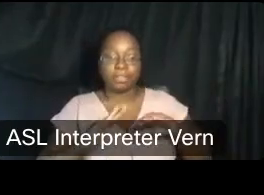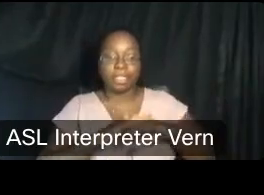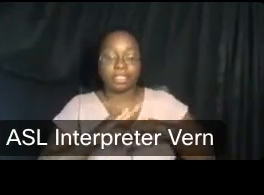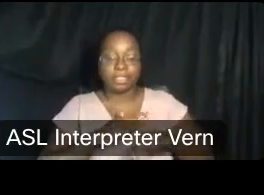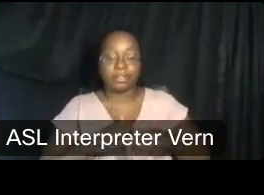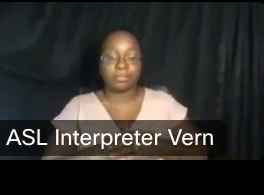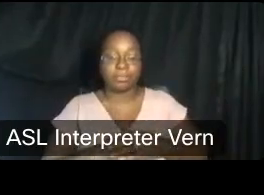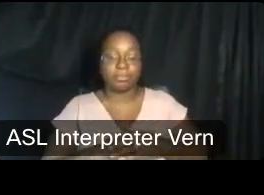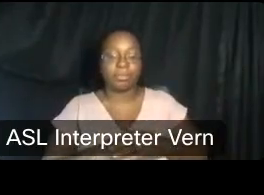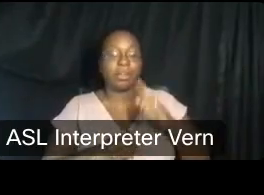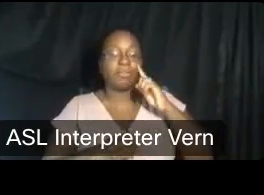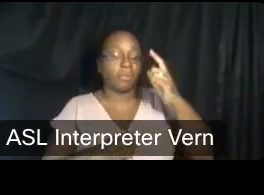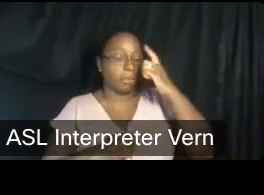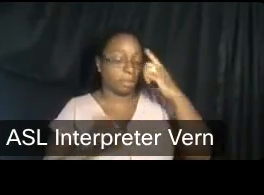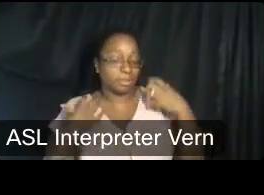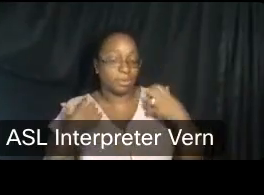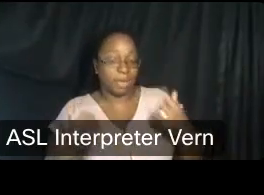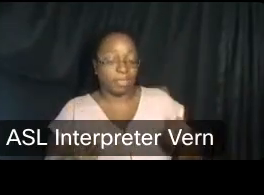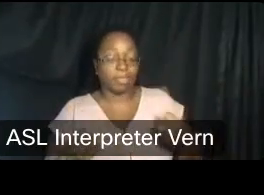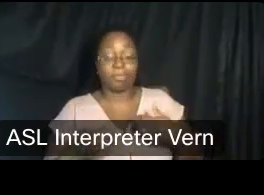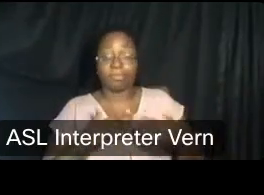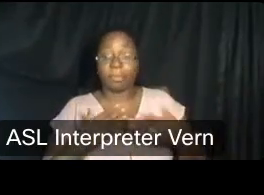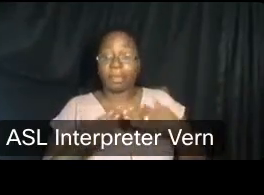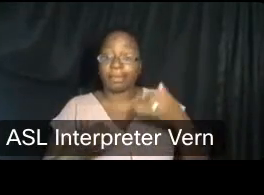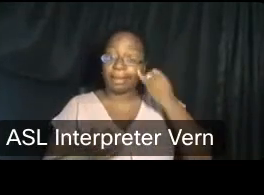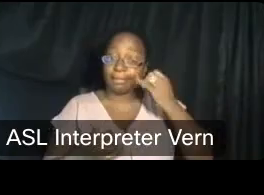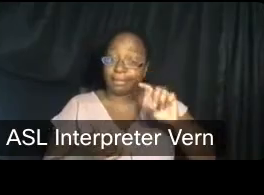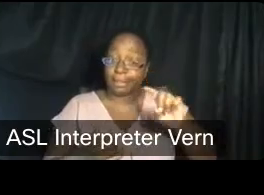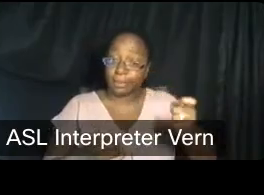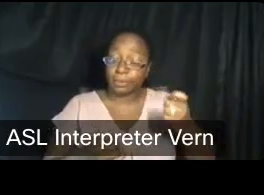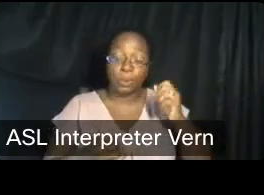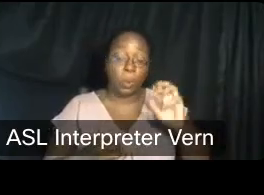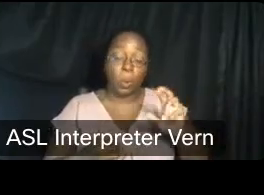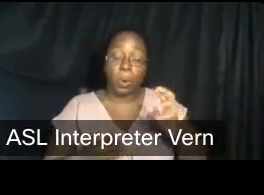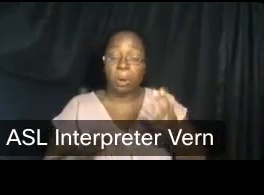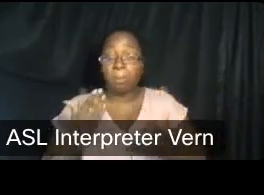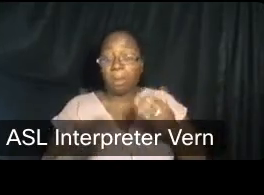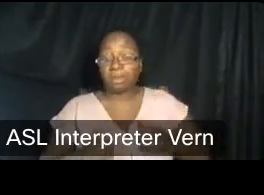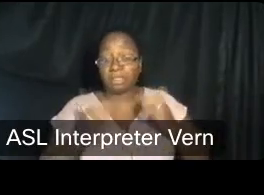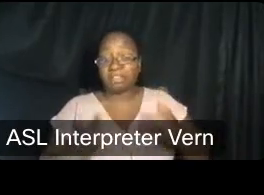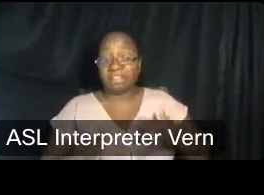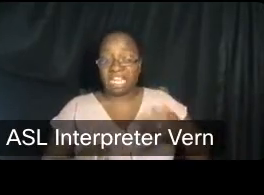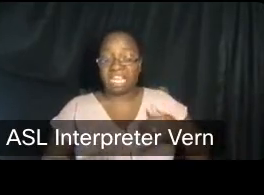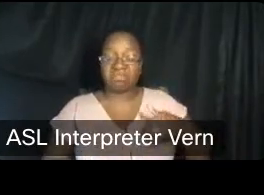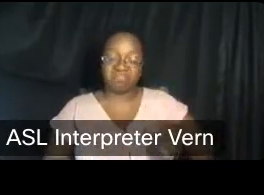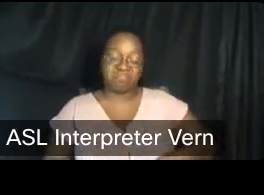For mental health, whether these are diagnosed or potentially something the survivor feels like they may experience, this